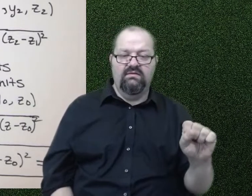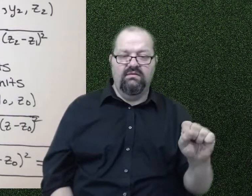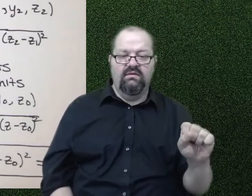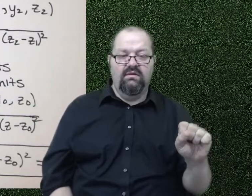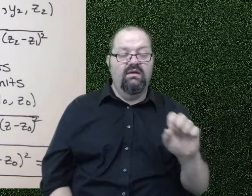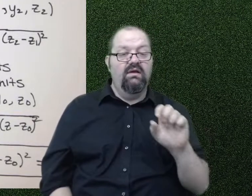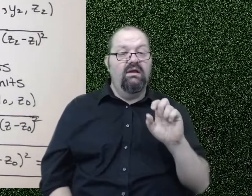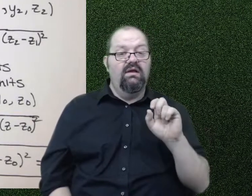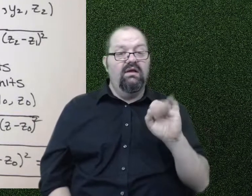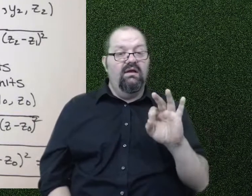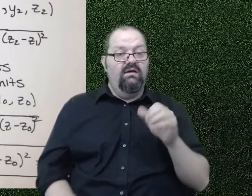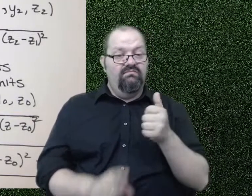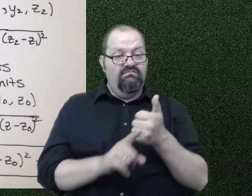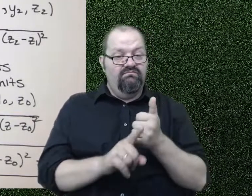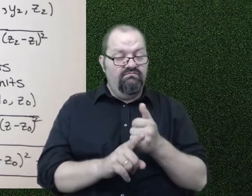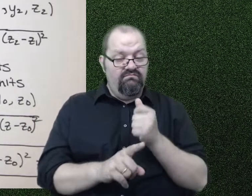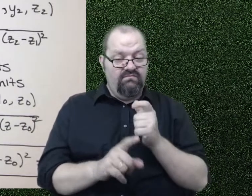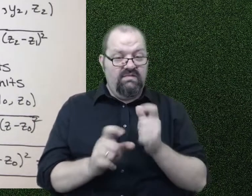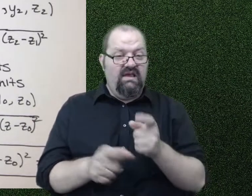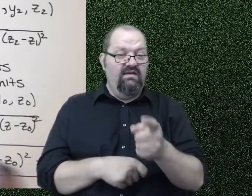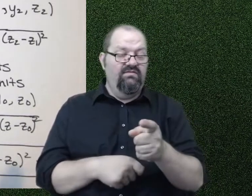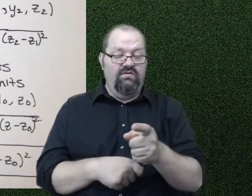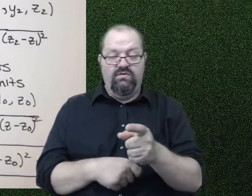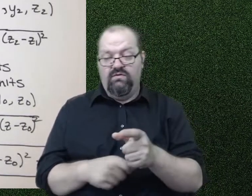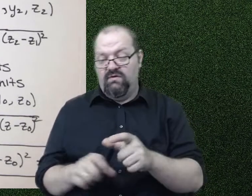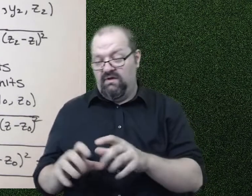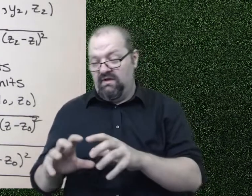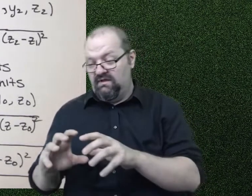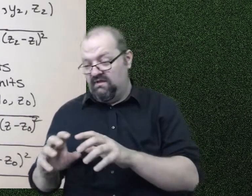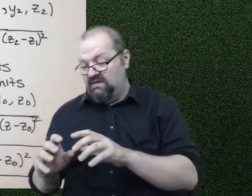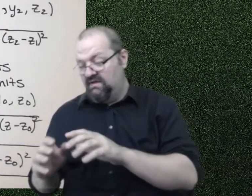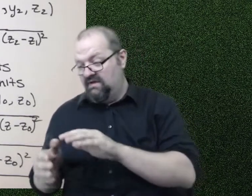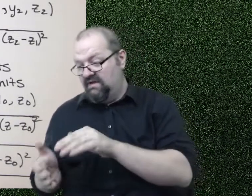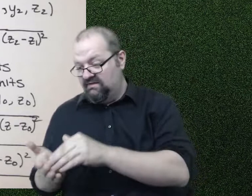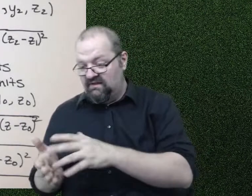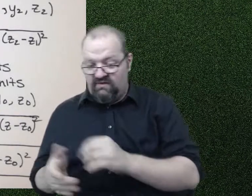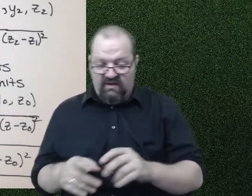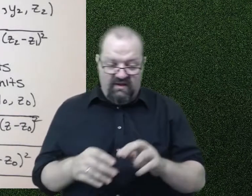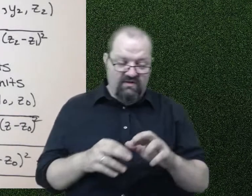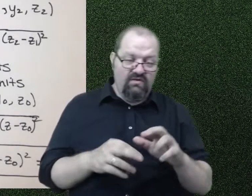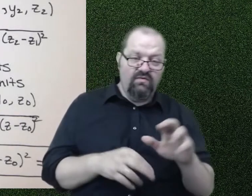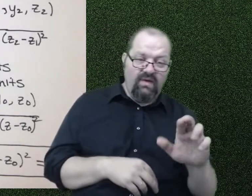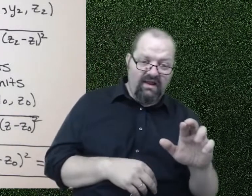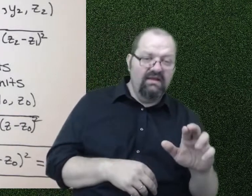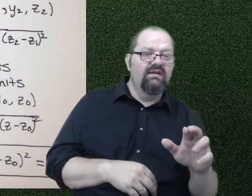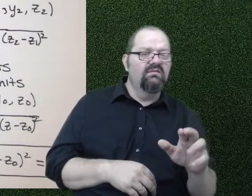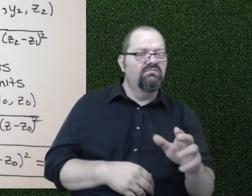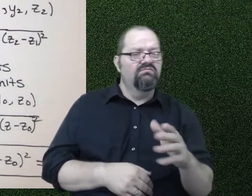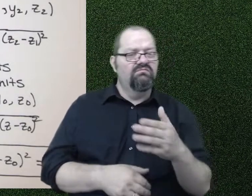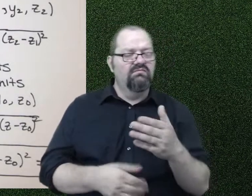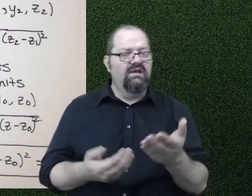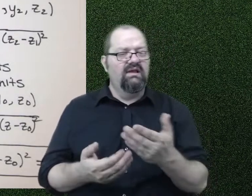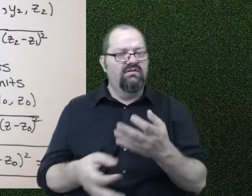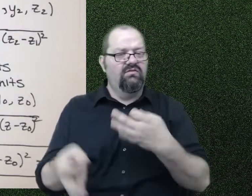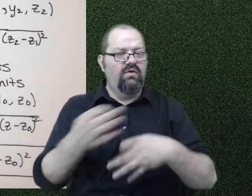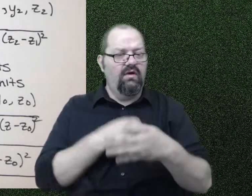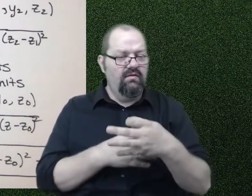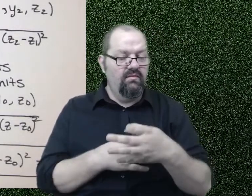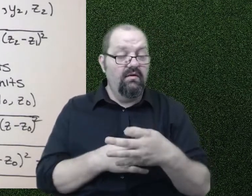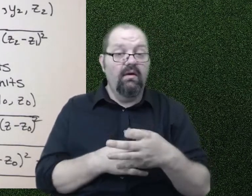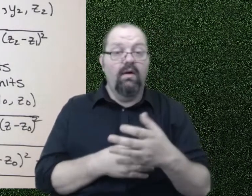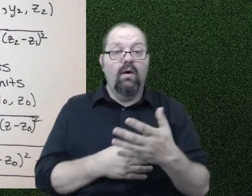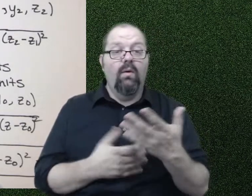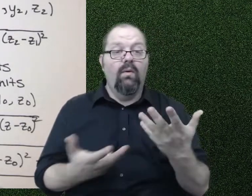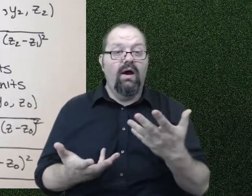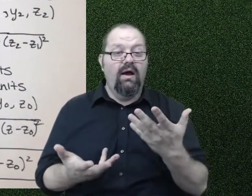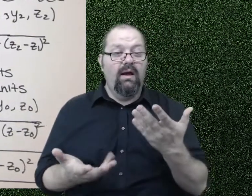If you are given a radius and a center, it's easy to substitute those in here. One thing that you might need to review is how to